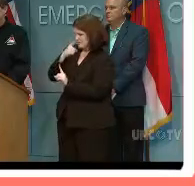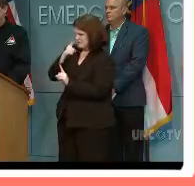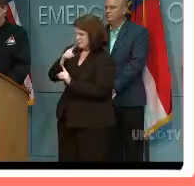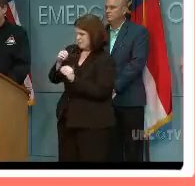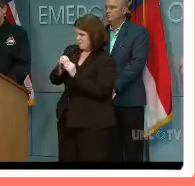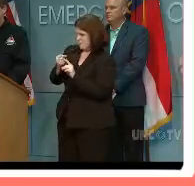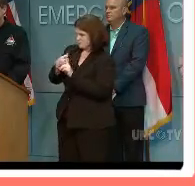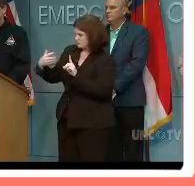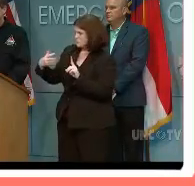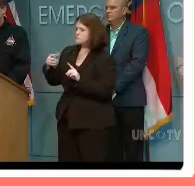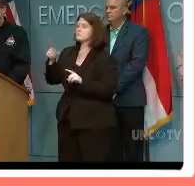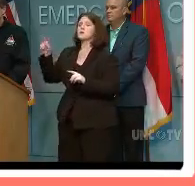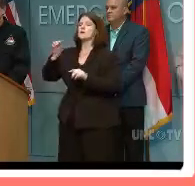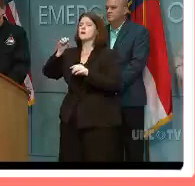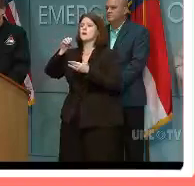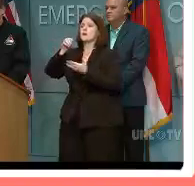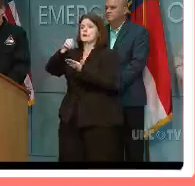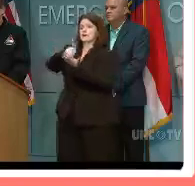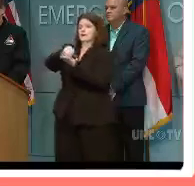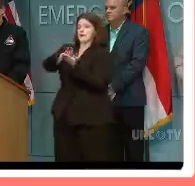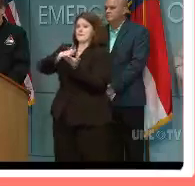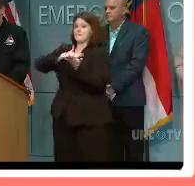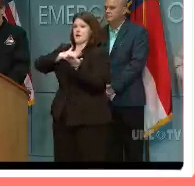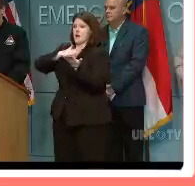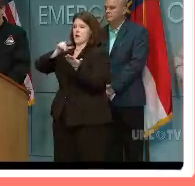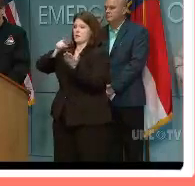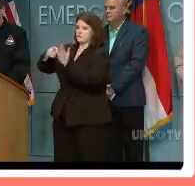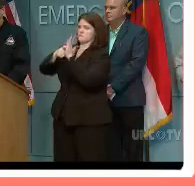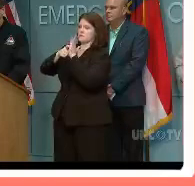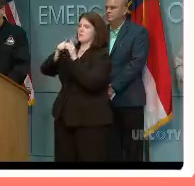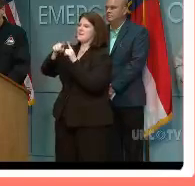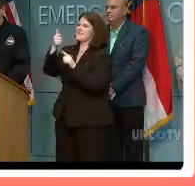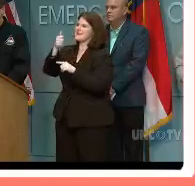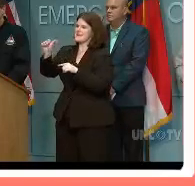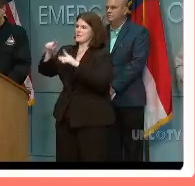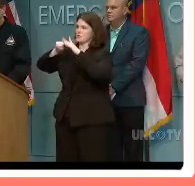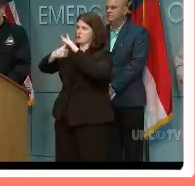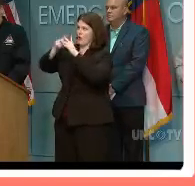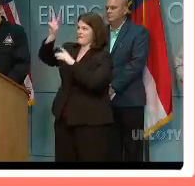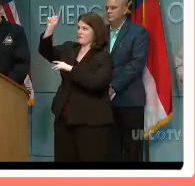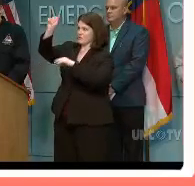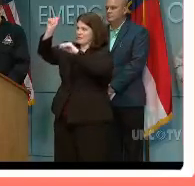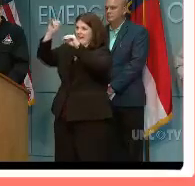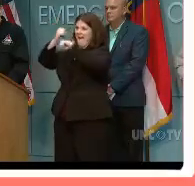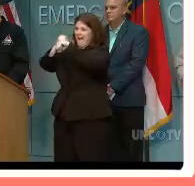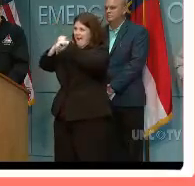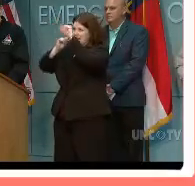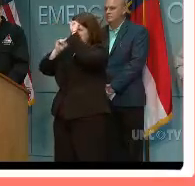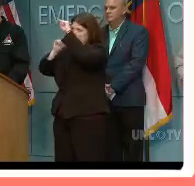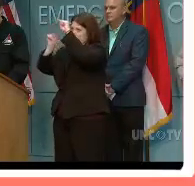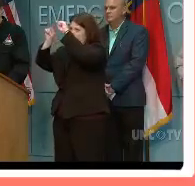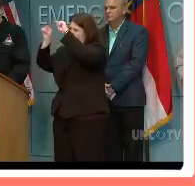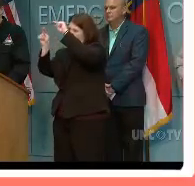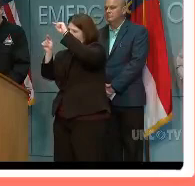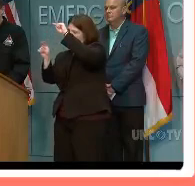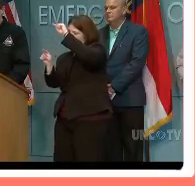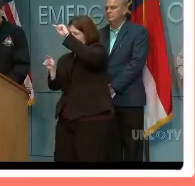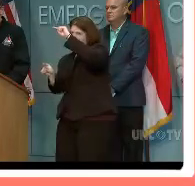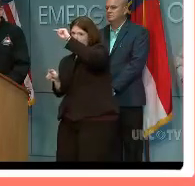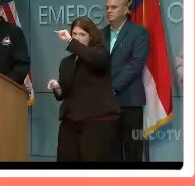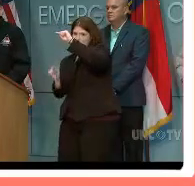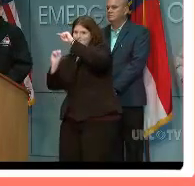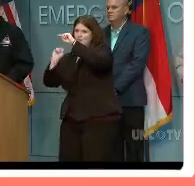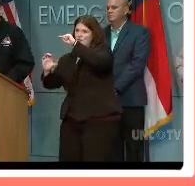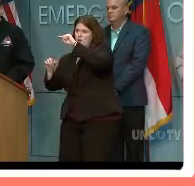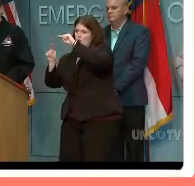it is specified in the order, but any of the barrier islands that are from the Virginia border all the way down to the South Carolina, all